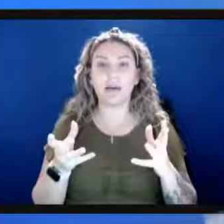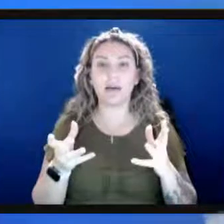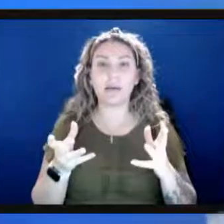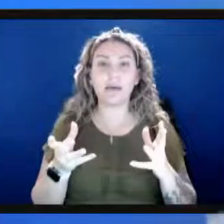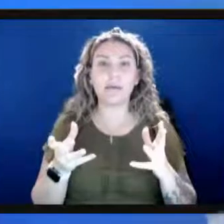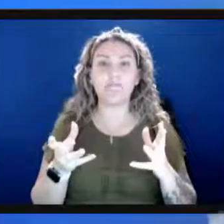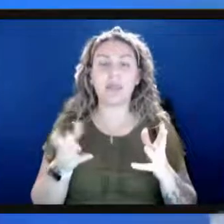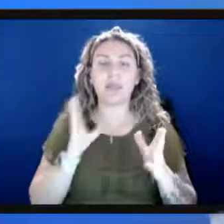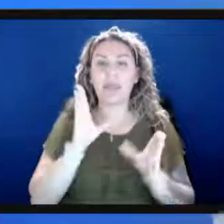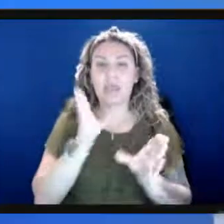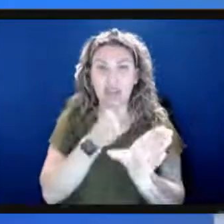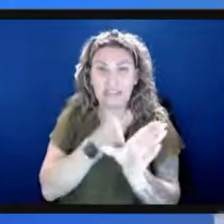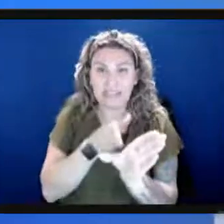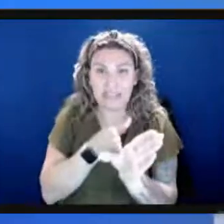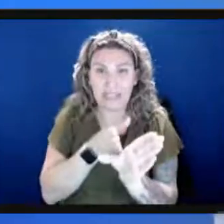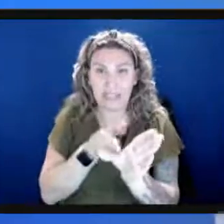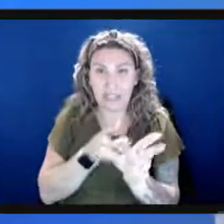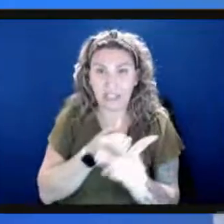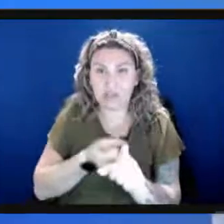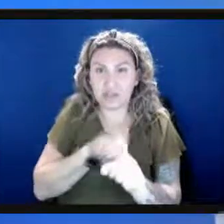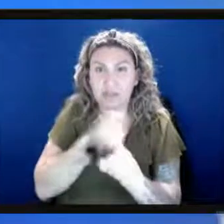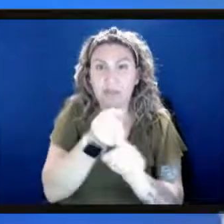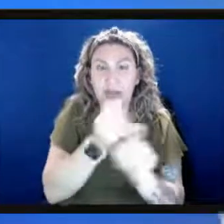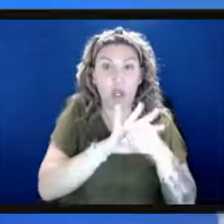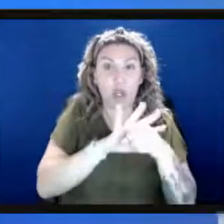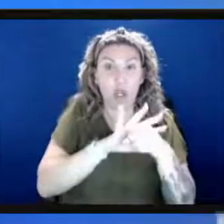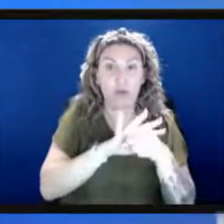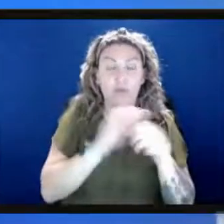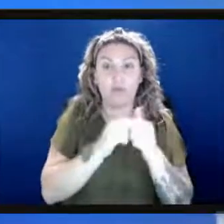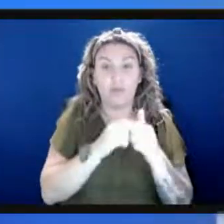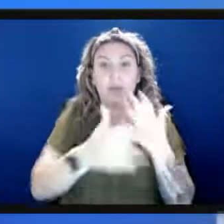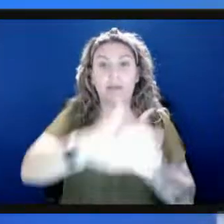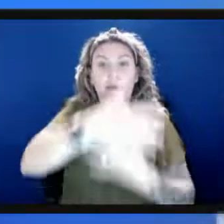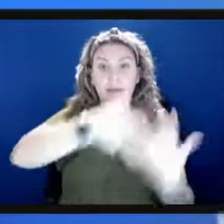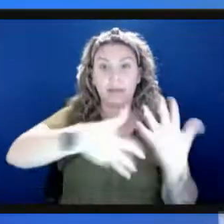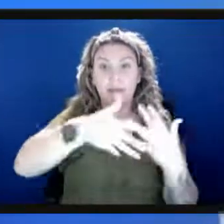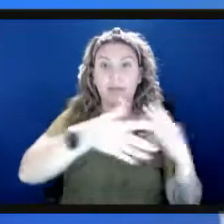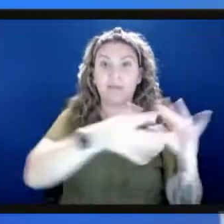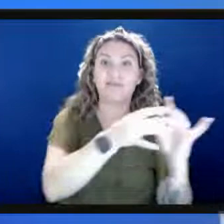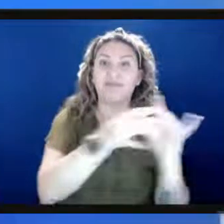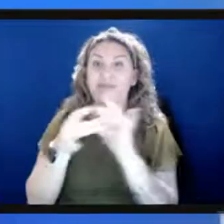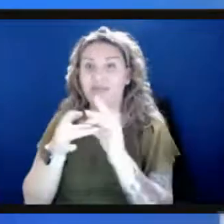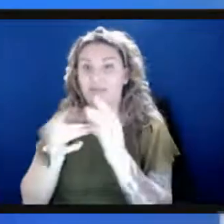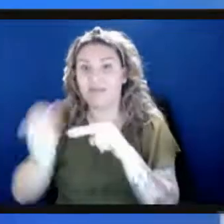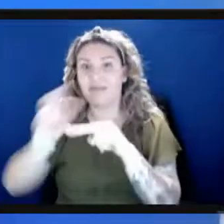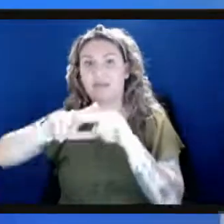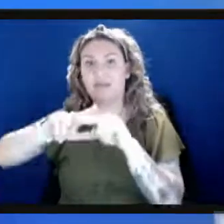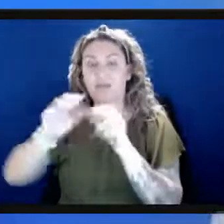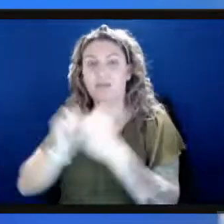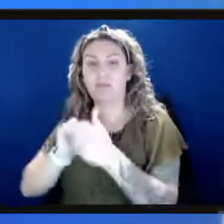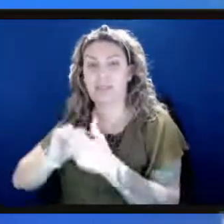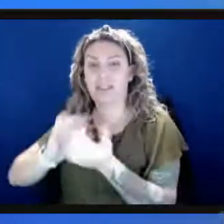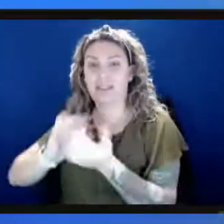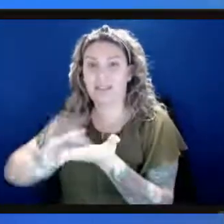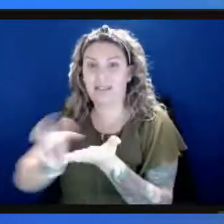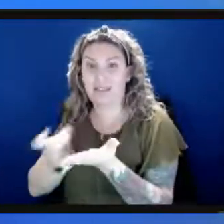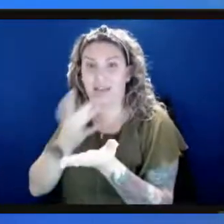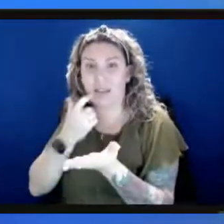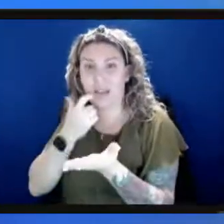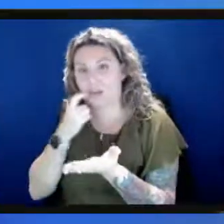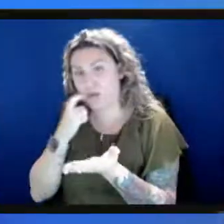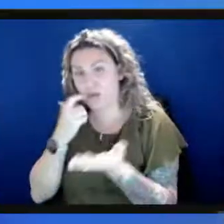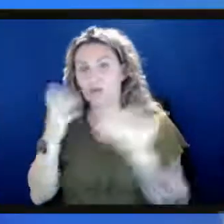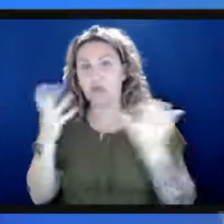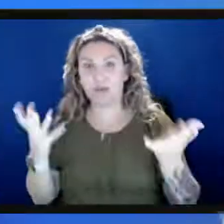of COVID on our society, leading to possibly an increase in some aspects of substance abuse. So if the family system